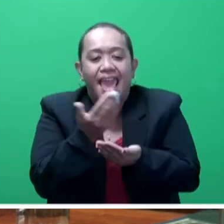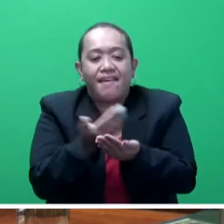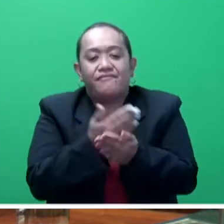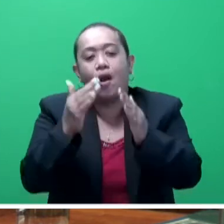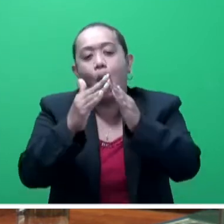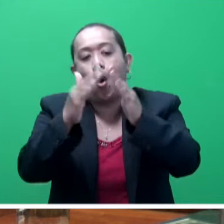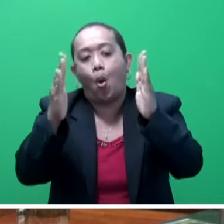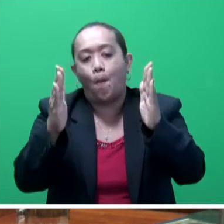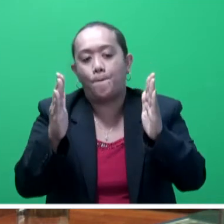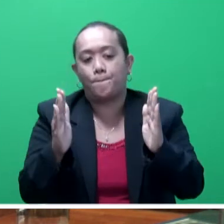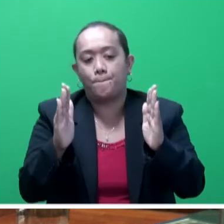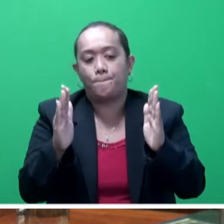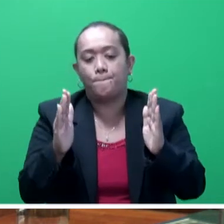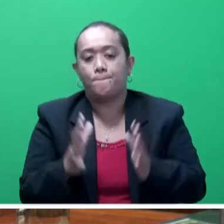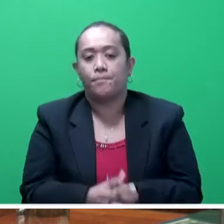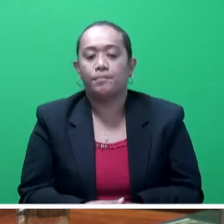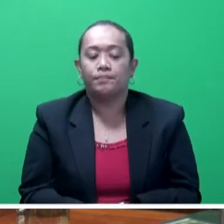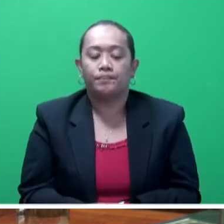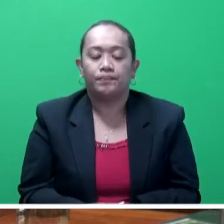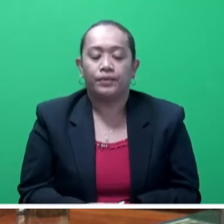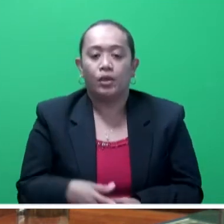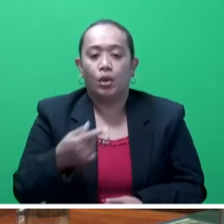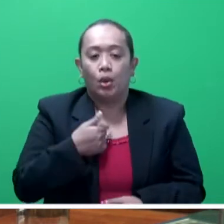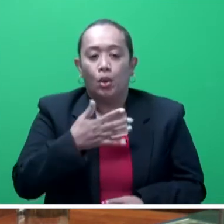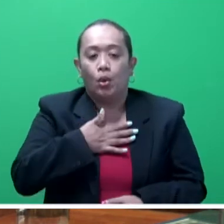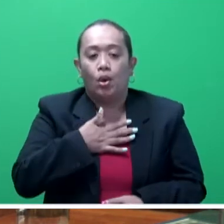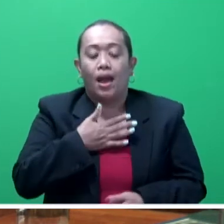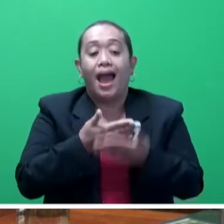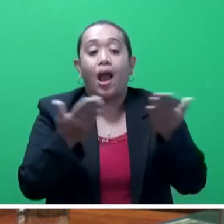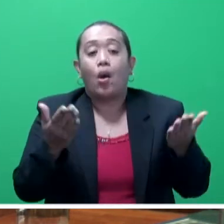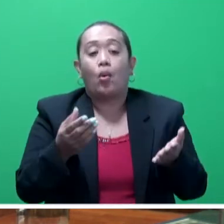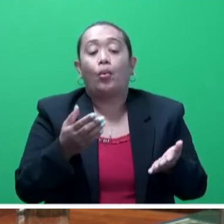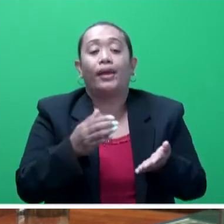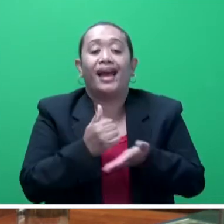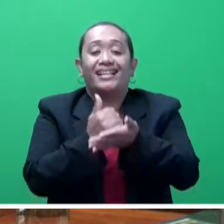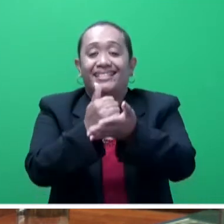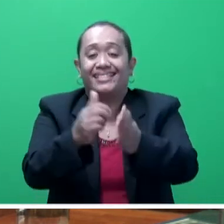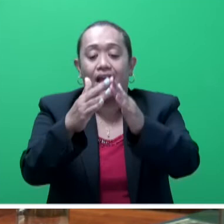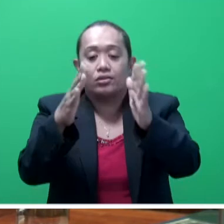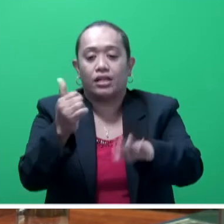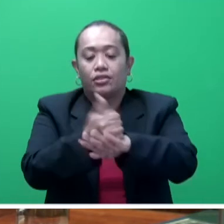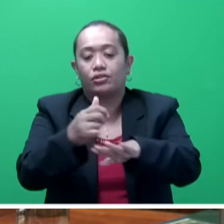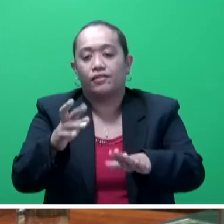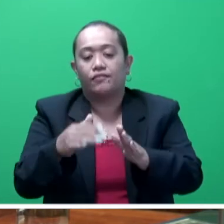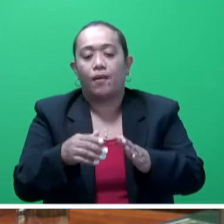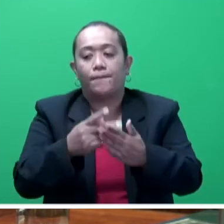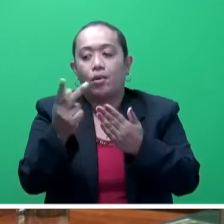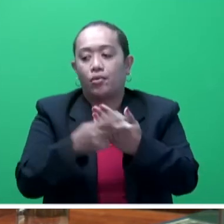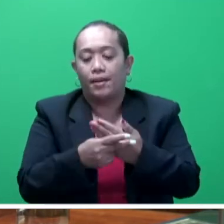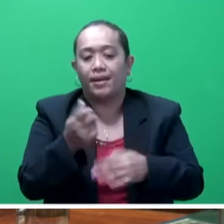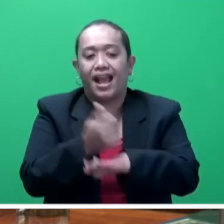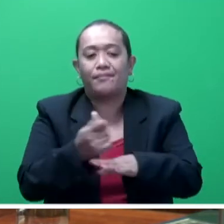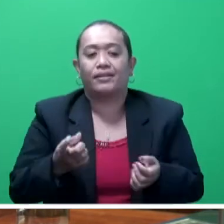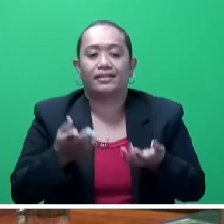to financially assist Housing Authority with this program, government provides grant funding.